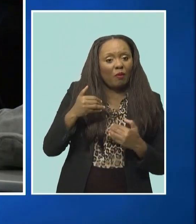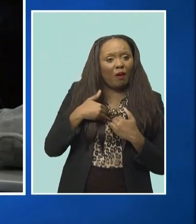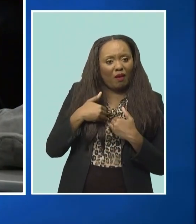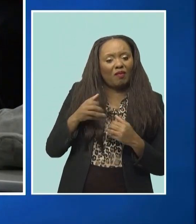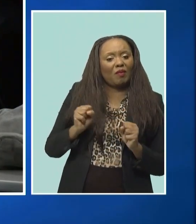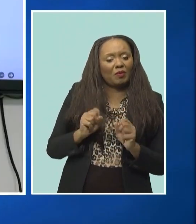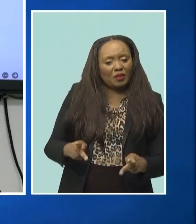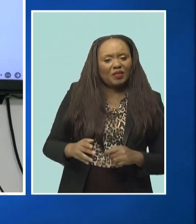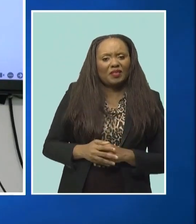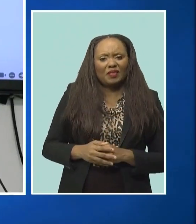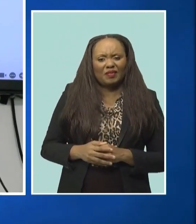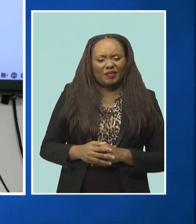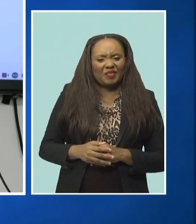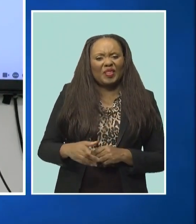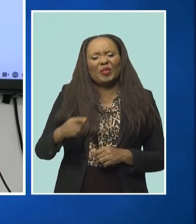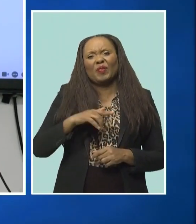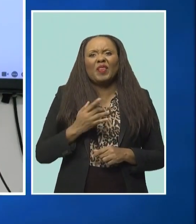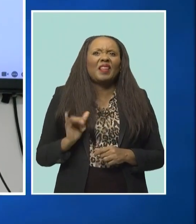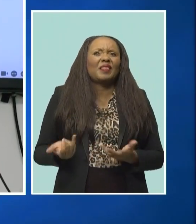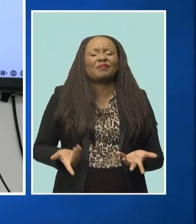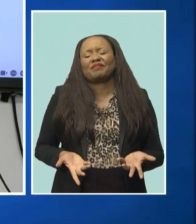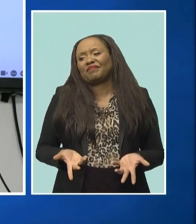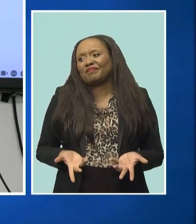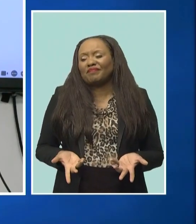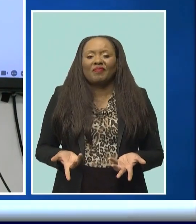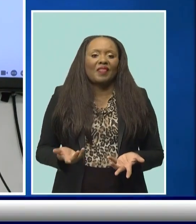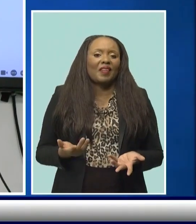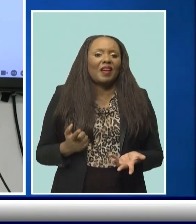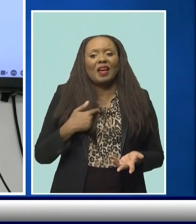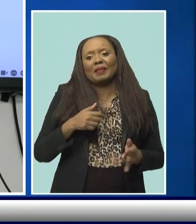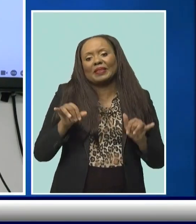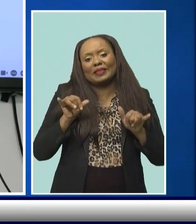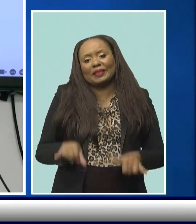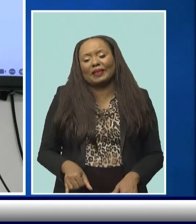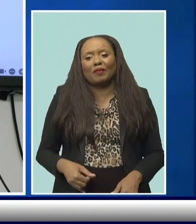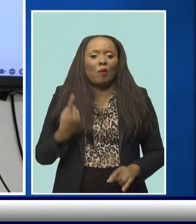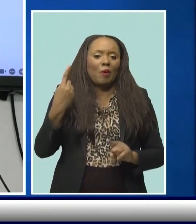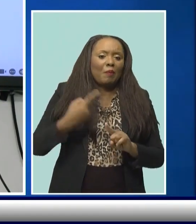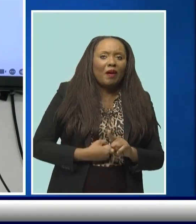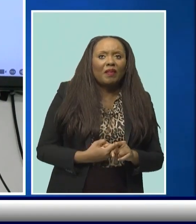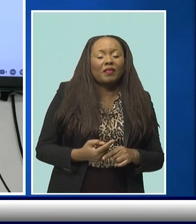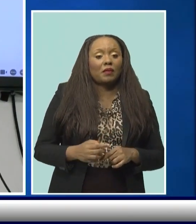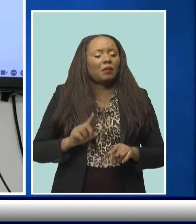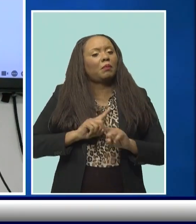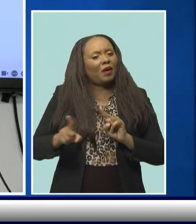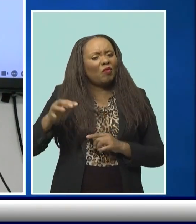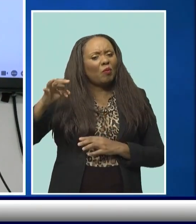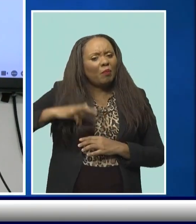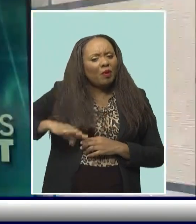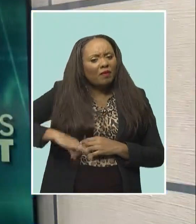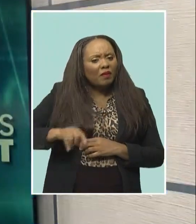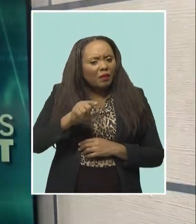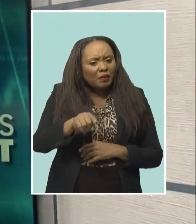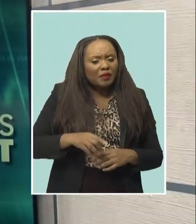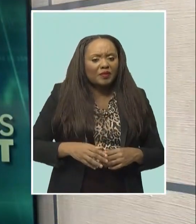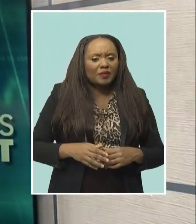people what they want. A program has been launched to help children making the transition from primary to